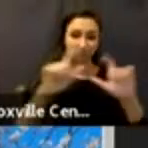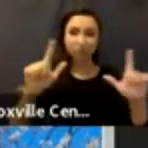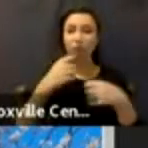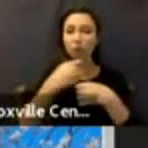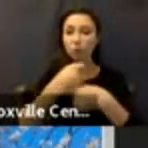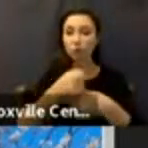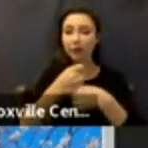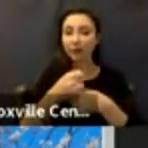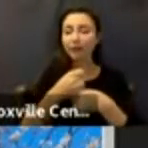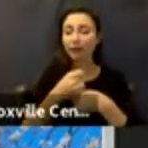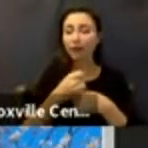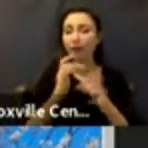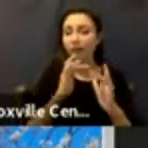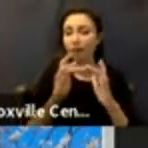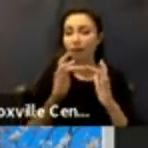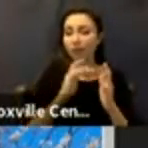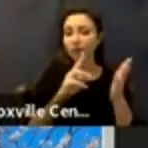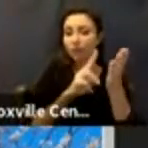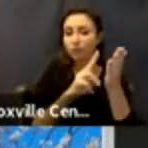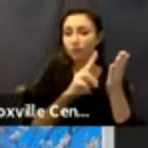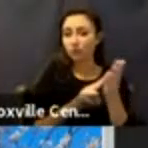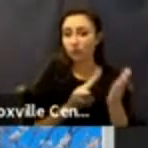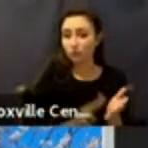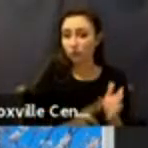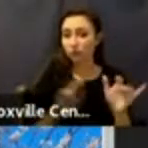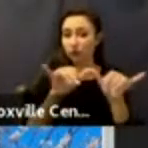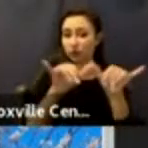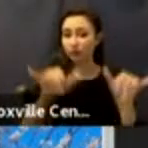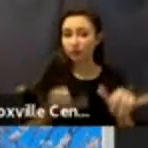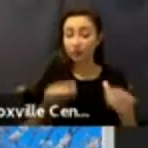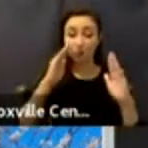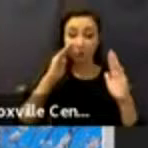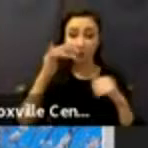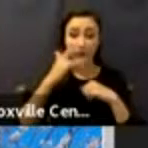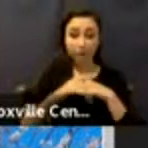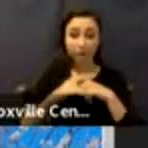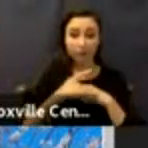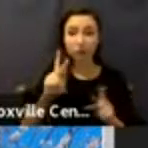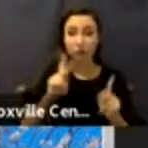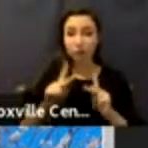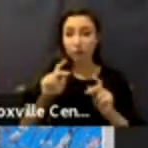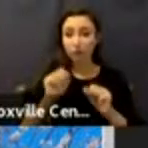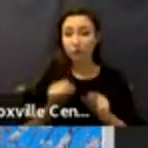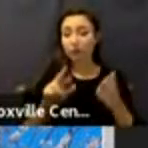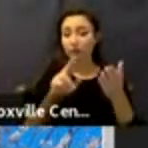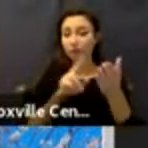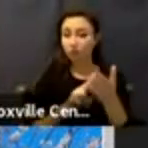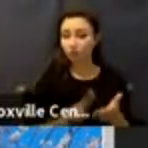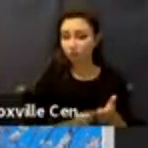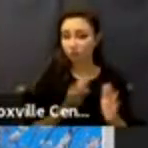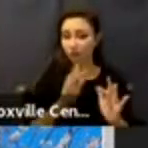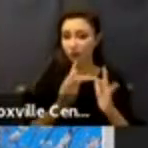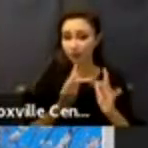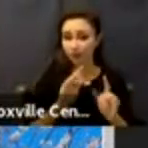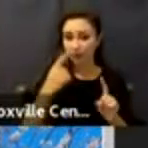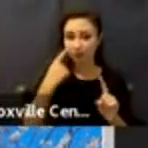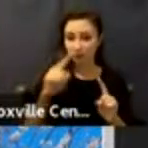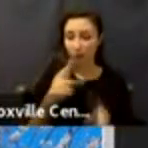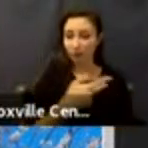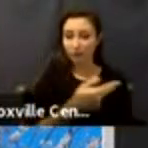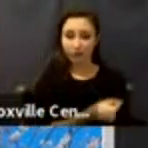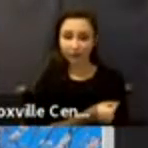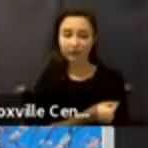system, which we hope to have available this week for people to be able to register online to get a vaccine. We anticipate, like all